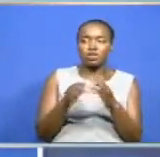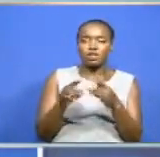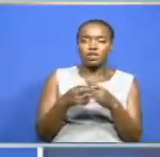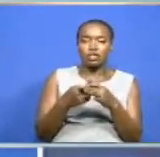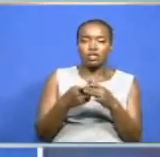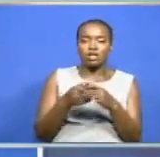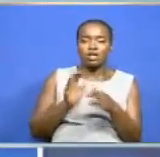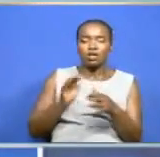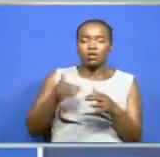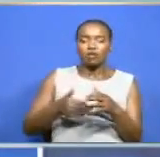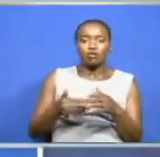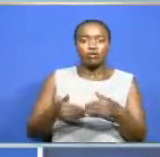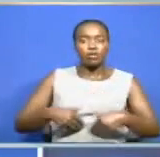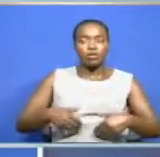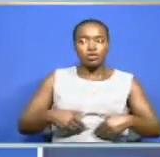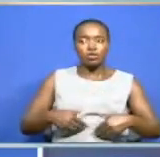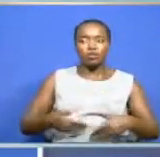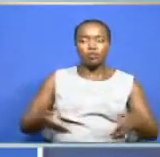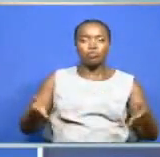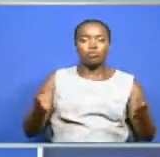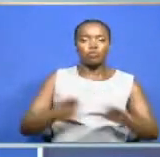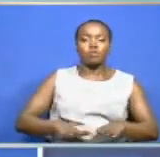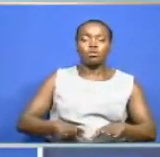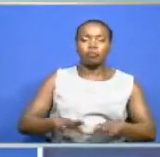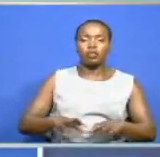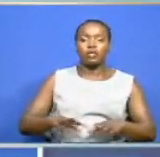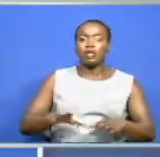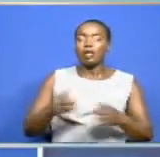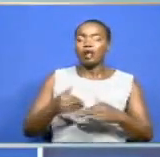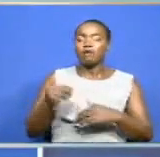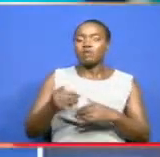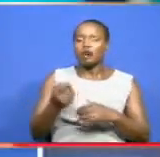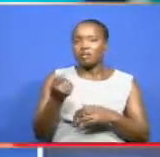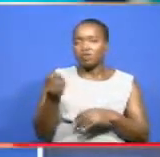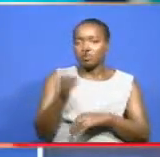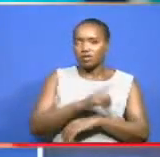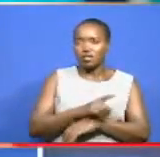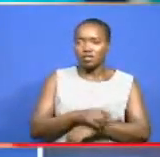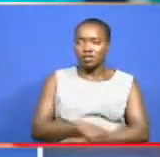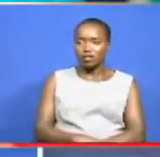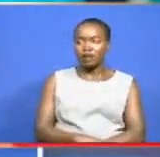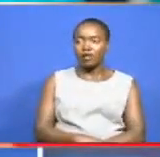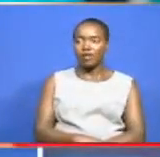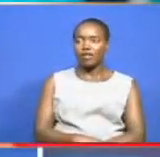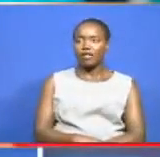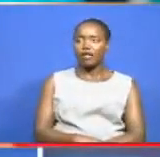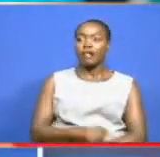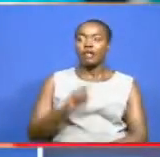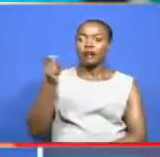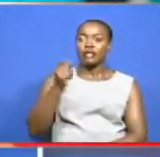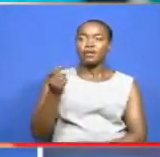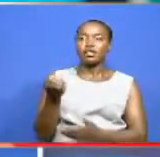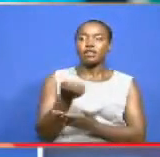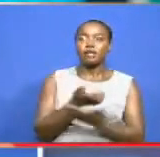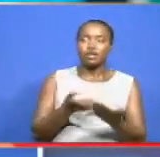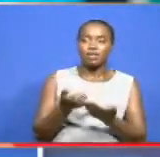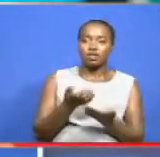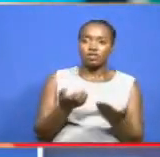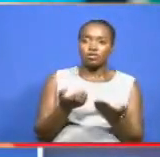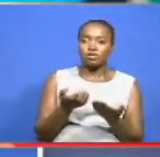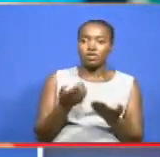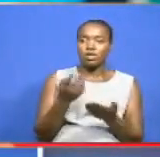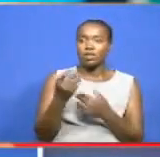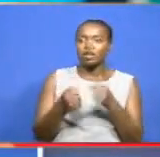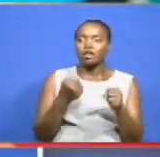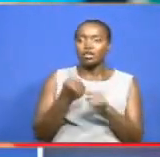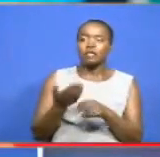by women, by the youth, do not collapse on day two because they've lacked skills. Thank you. Deloitte Kenya Economic Outlook a few years